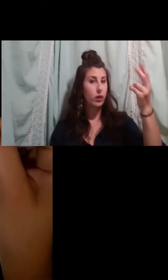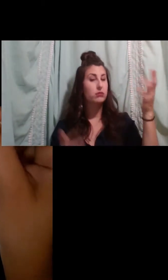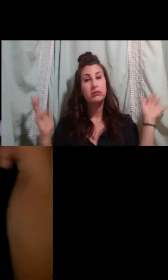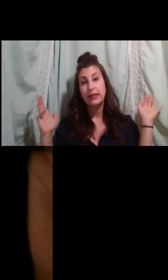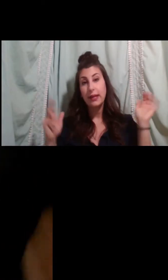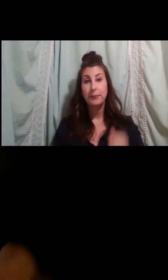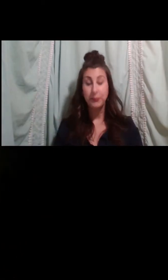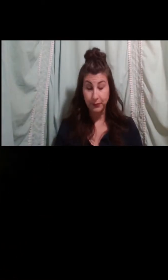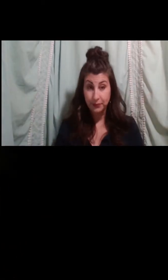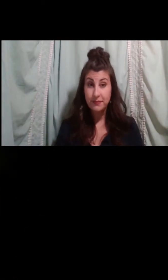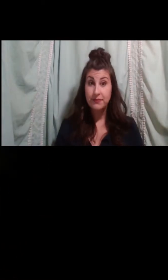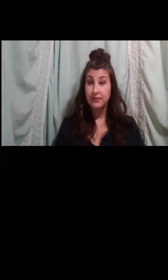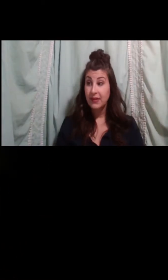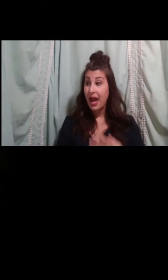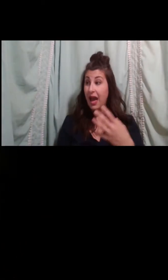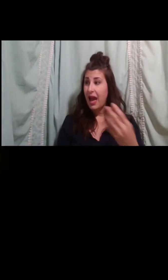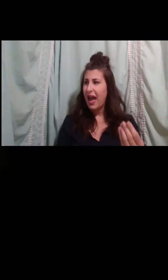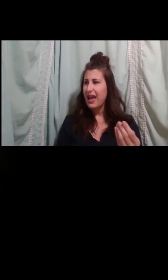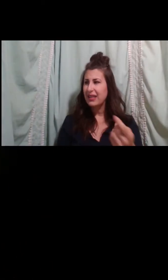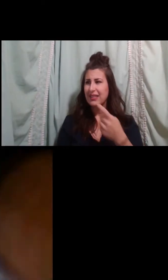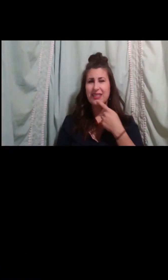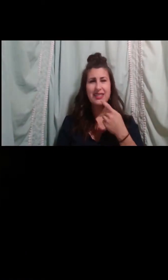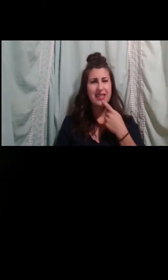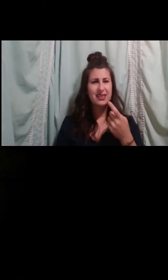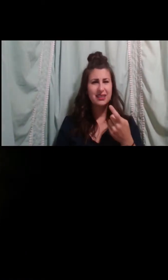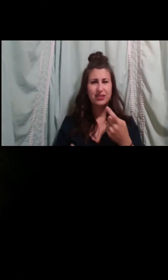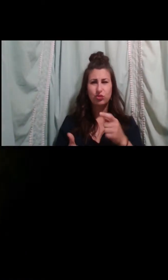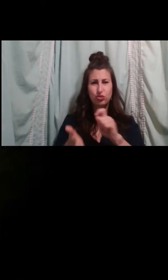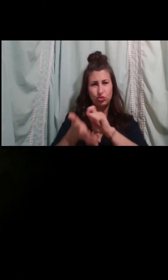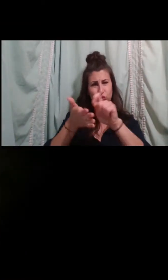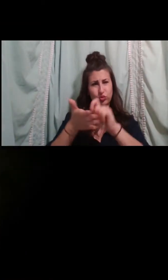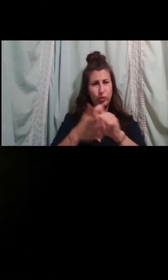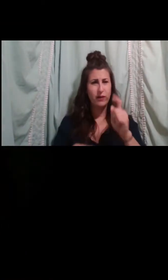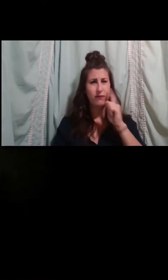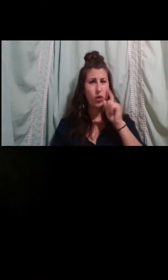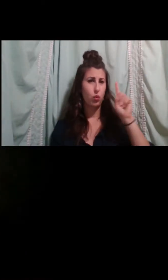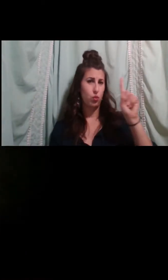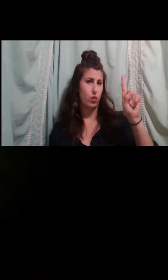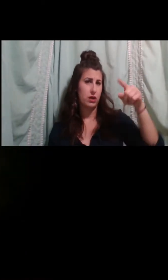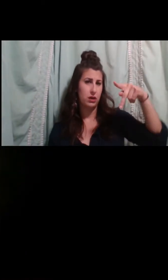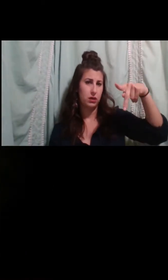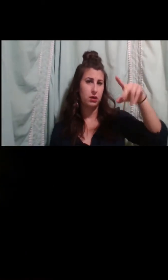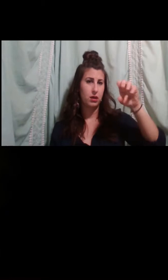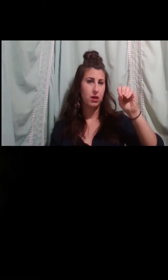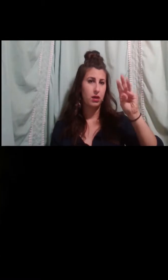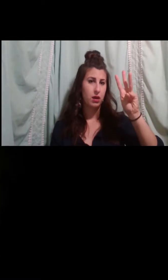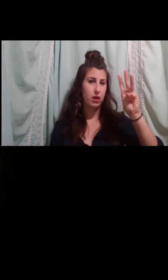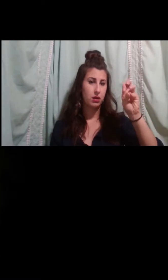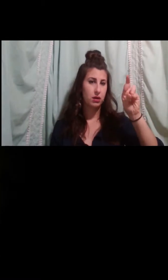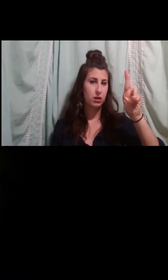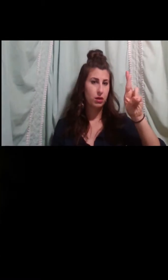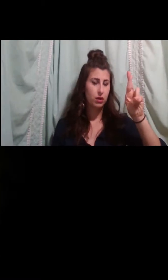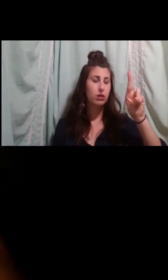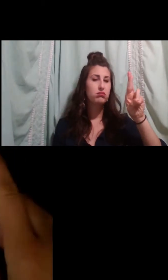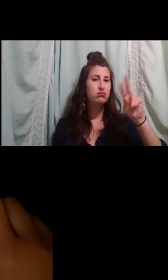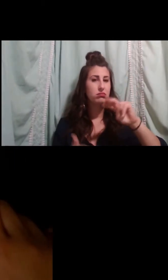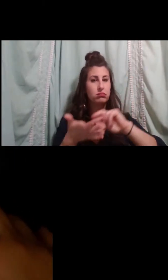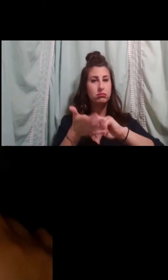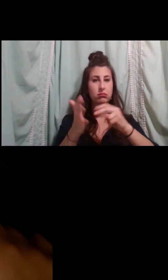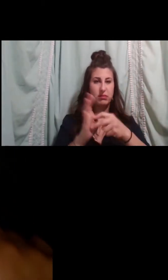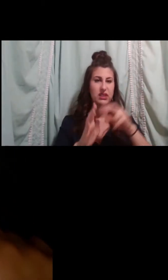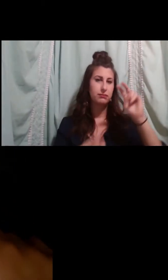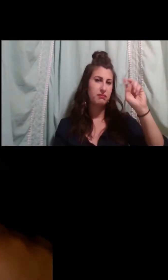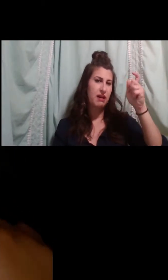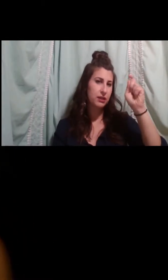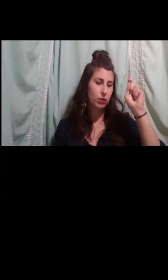squared. Okay, and it says to write as 1 power right now. We're not evaluating it. Otherwise, I would